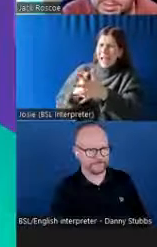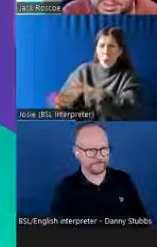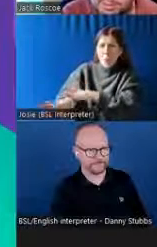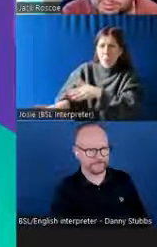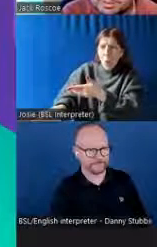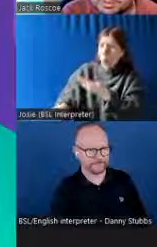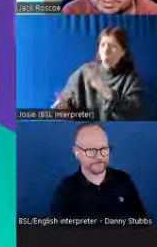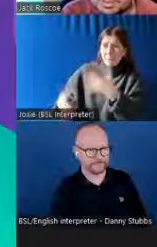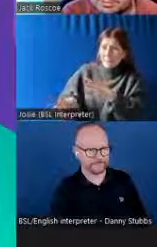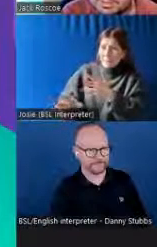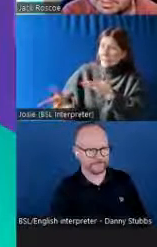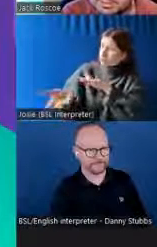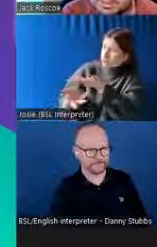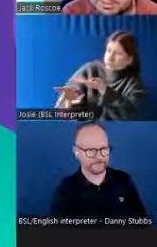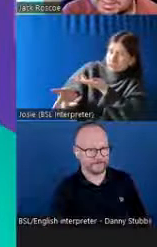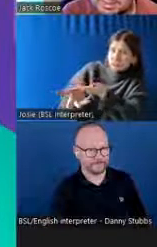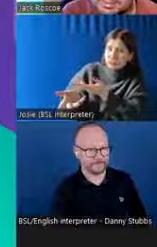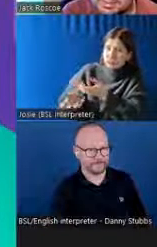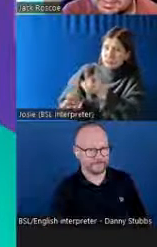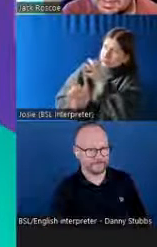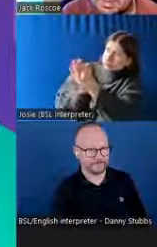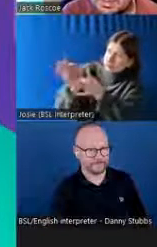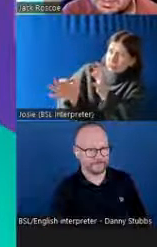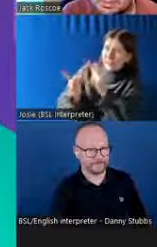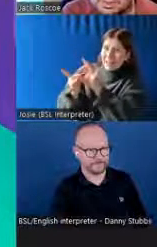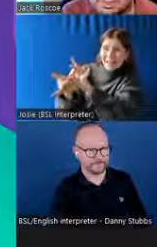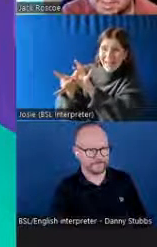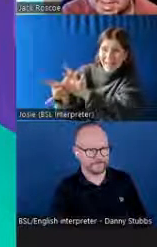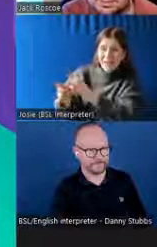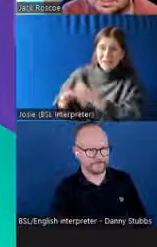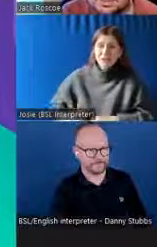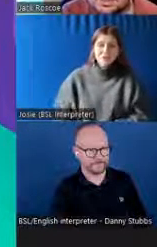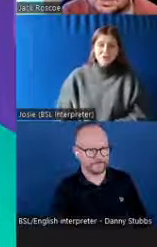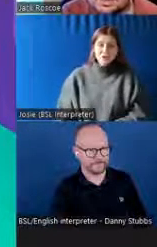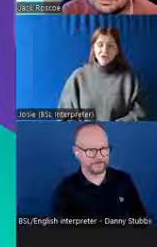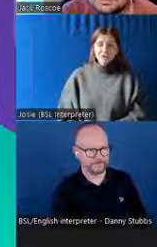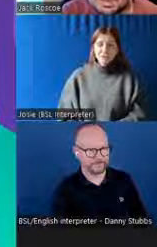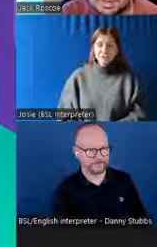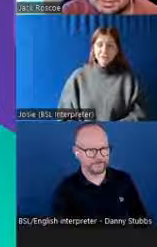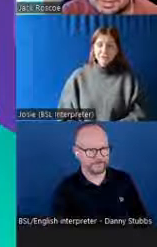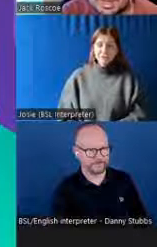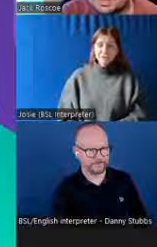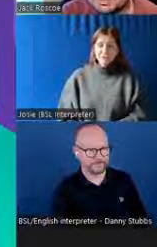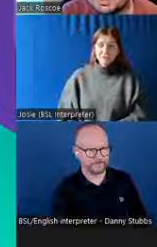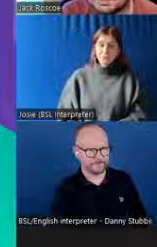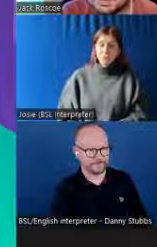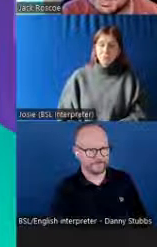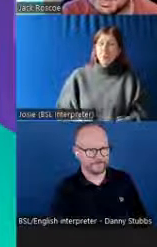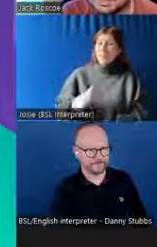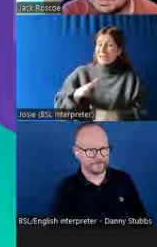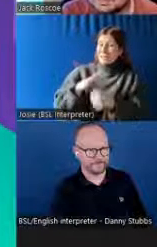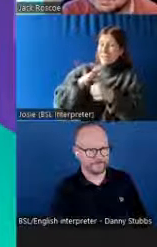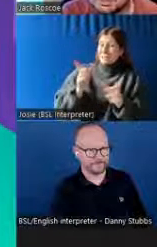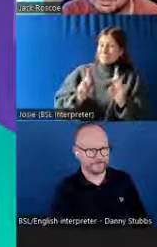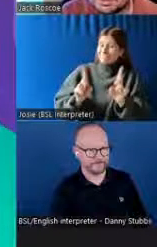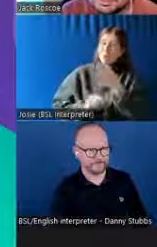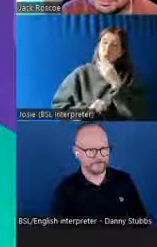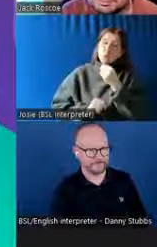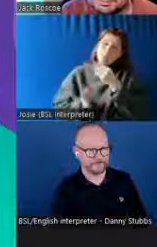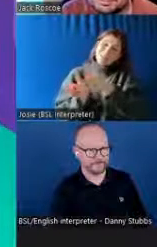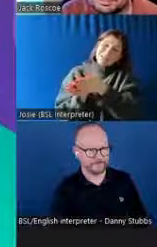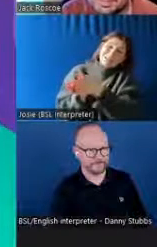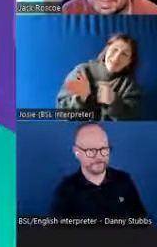One really key part to give you some interesting data is to use a scale to figure out how deeply engaged they were with the